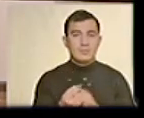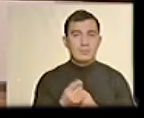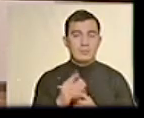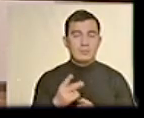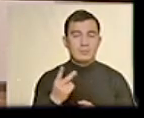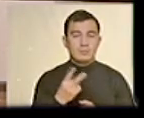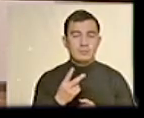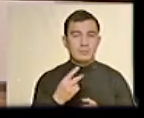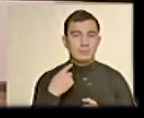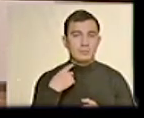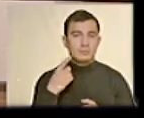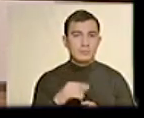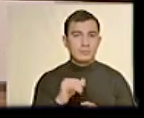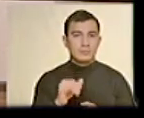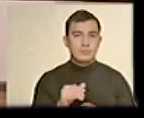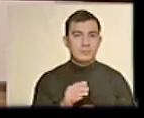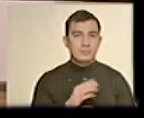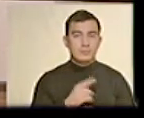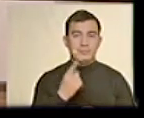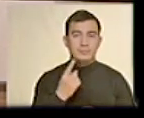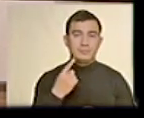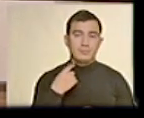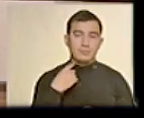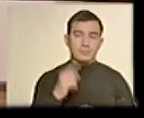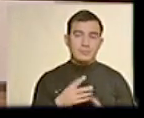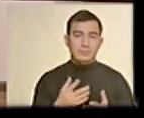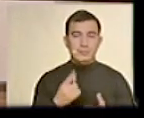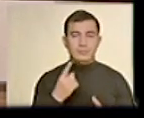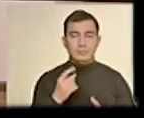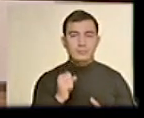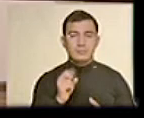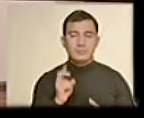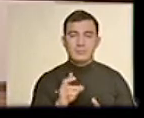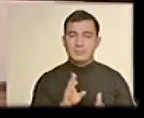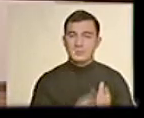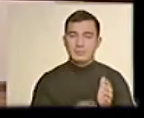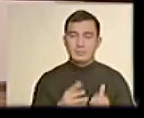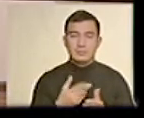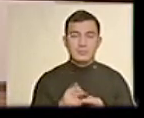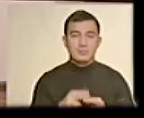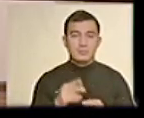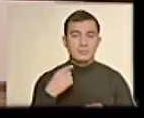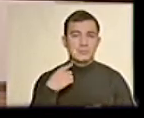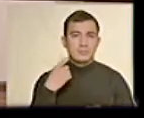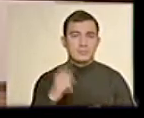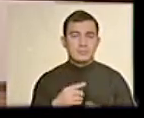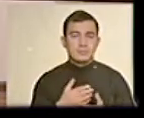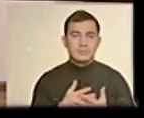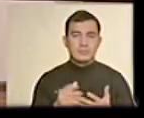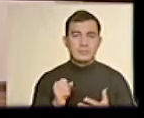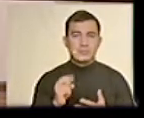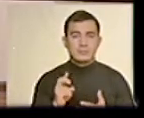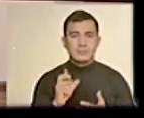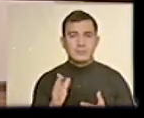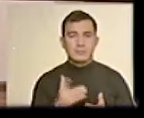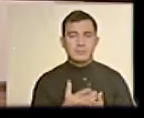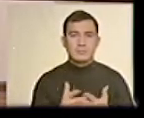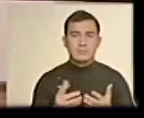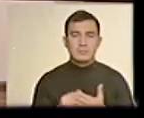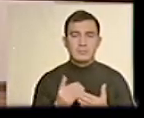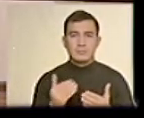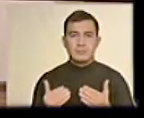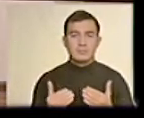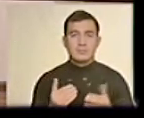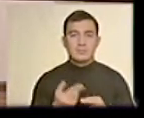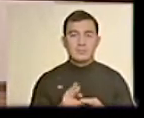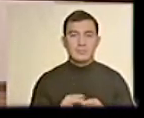ikkinchi sonimizda bitta son yoki bitta harf emas, sonli va harfi ko'paytuvchi turibdi. Ya'ni biz ikkinchi